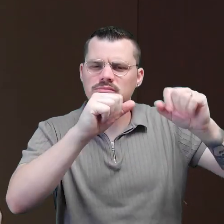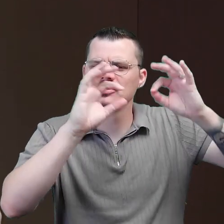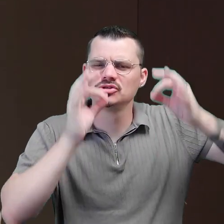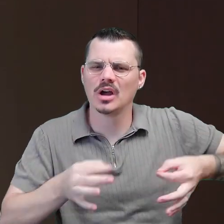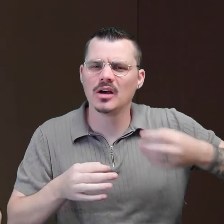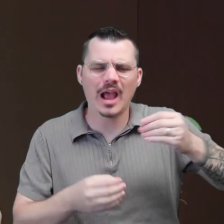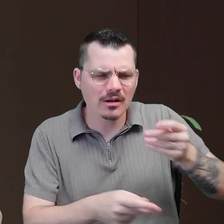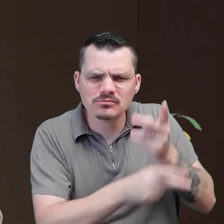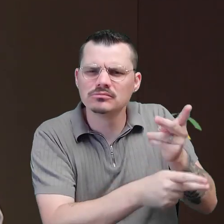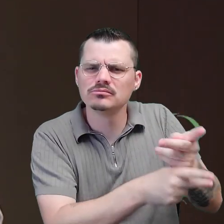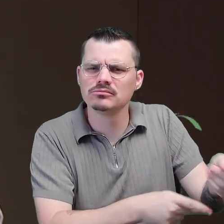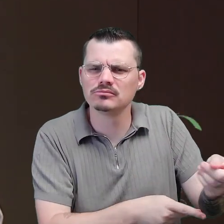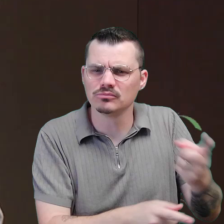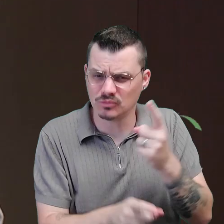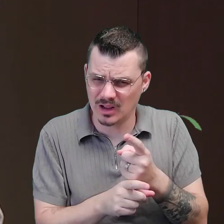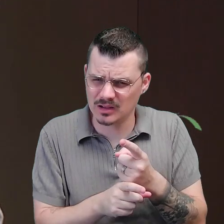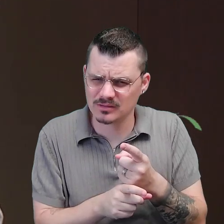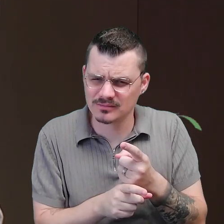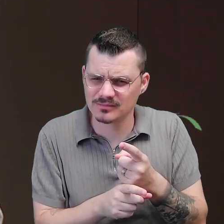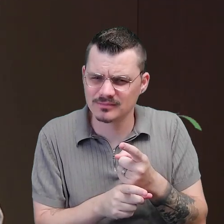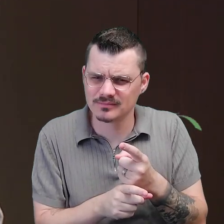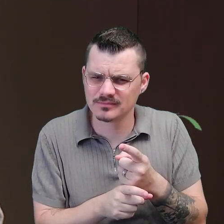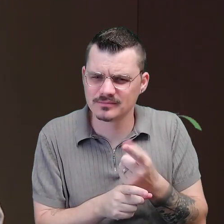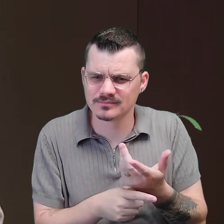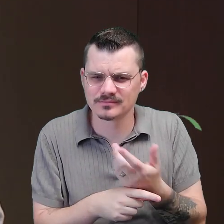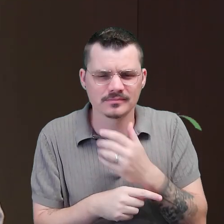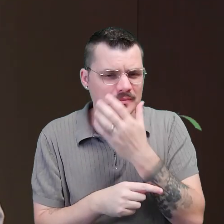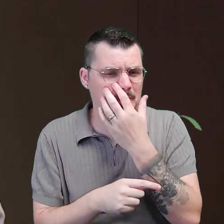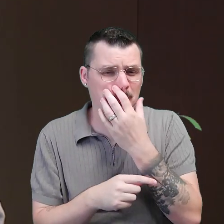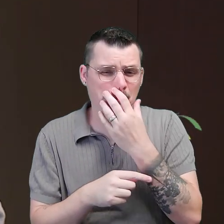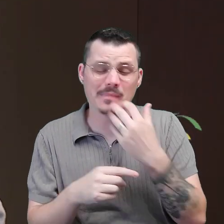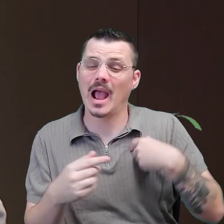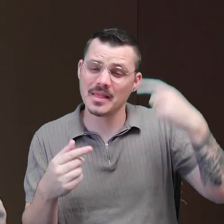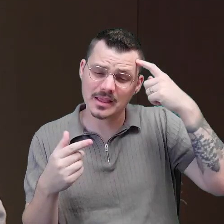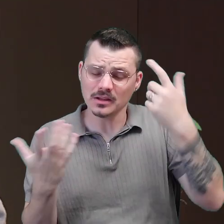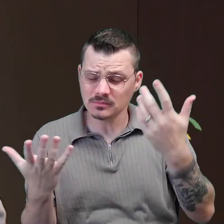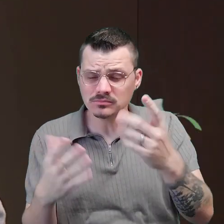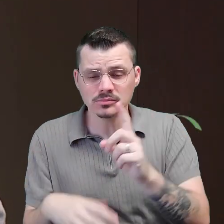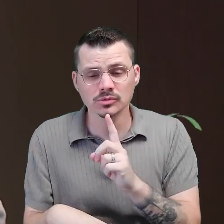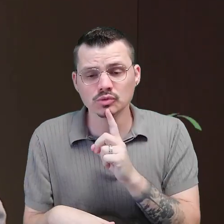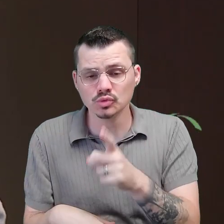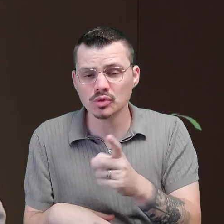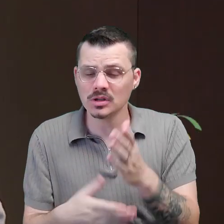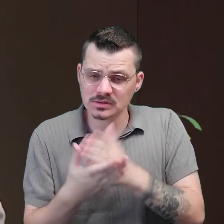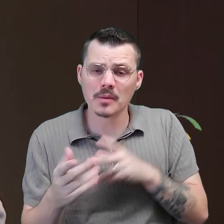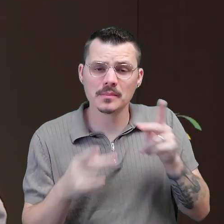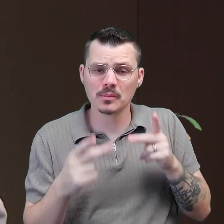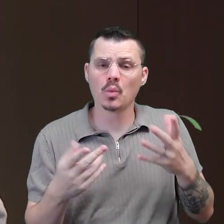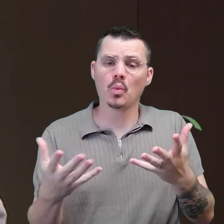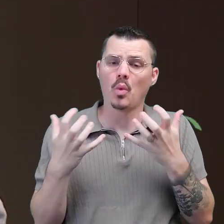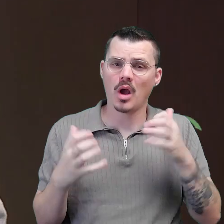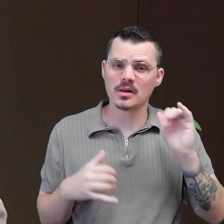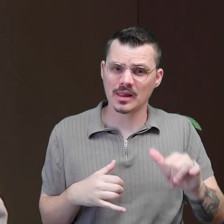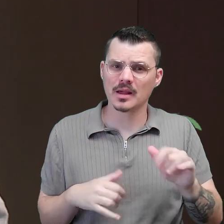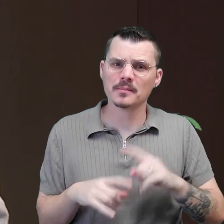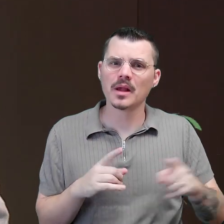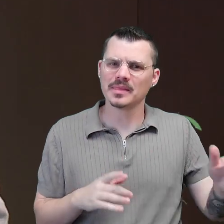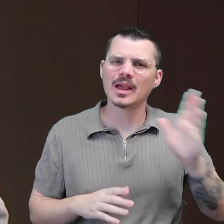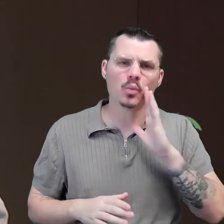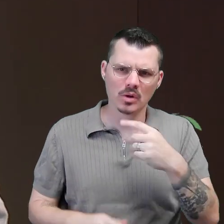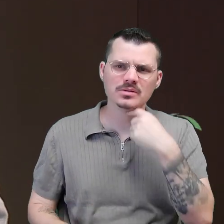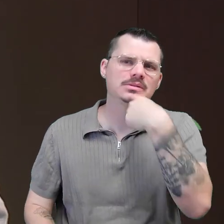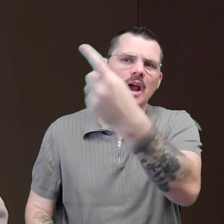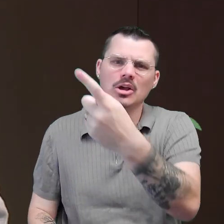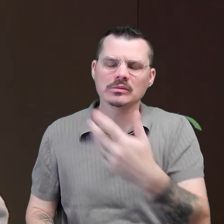over and take care of them? And I think that's true, that there are people like that, but they'll make it